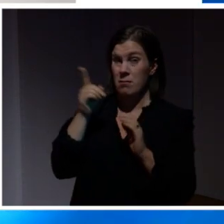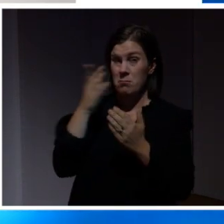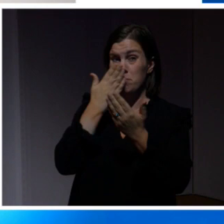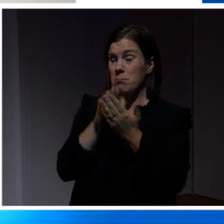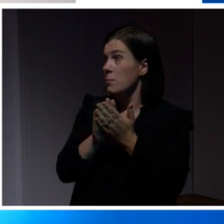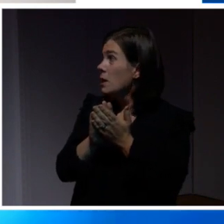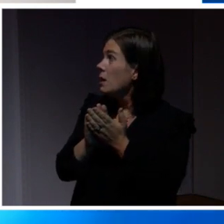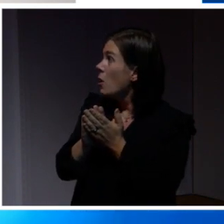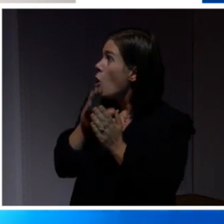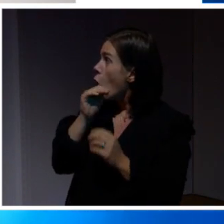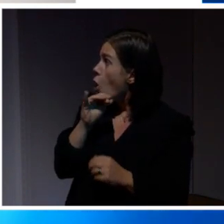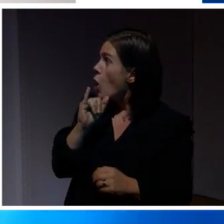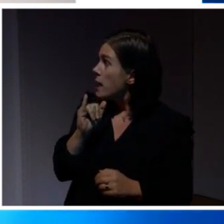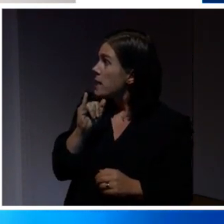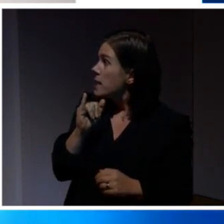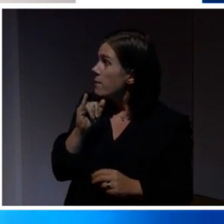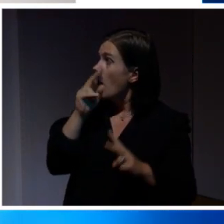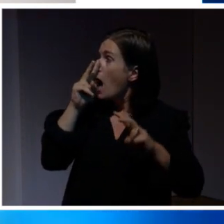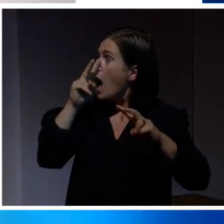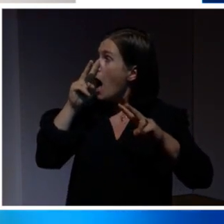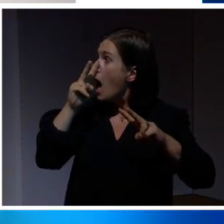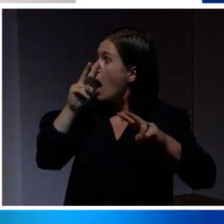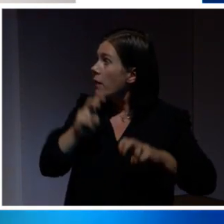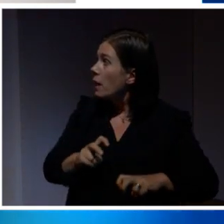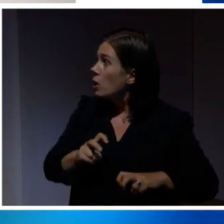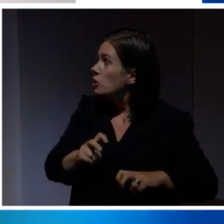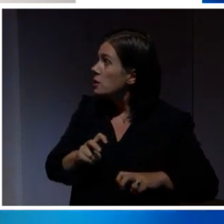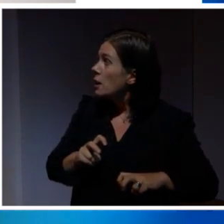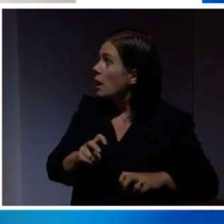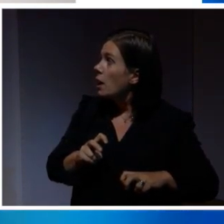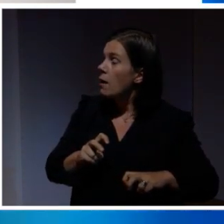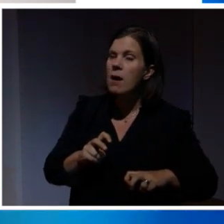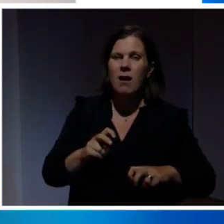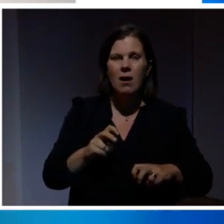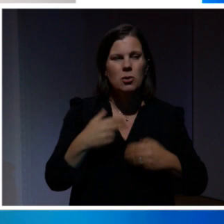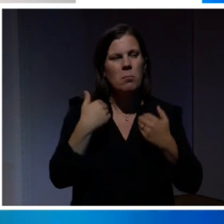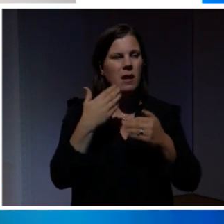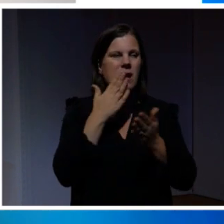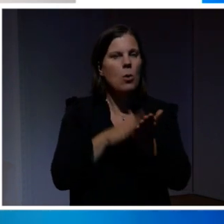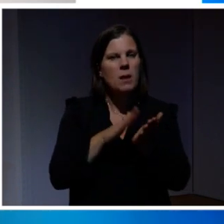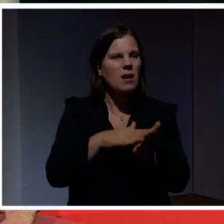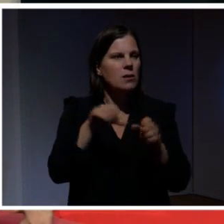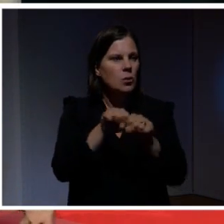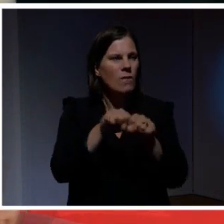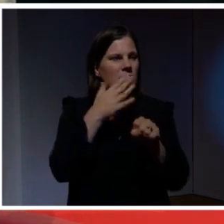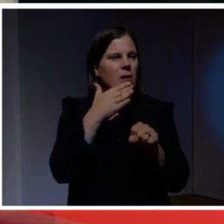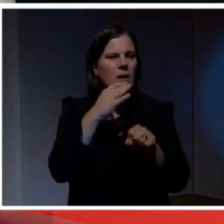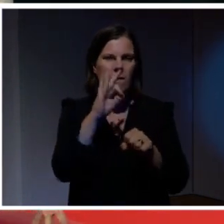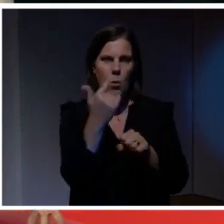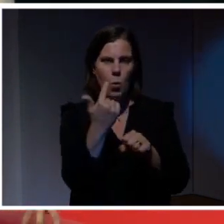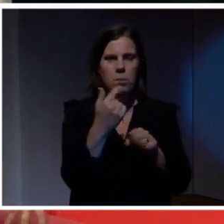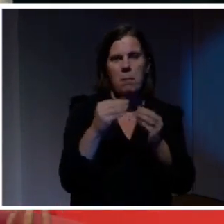Volumental, that is using AI technology to analyze feet and then give recommendation for shoes. And all of a sudden, we're learning a lot